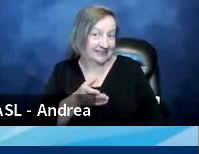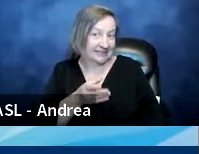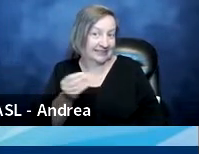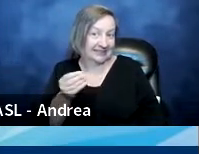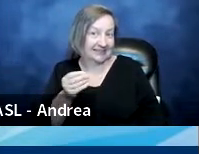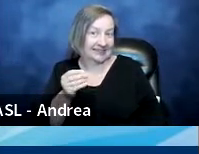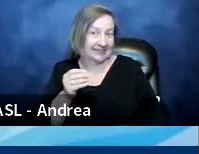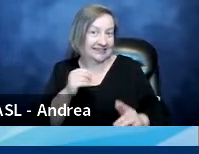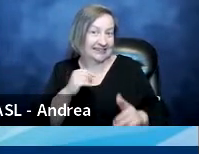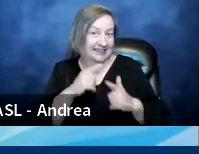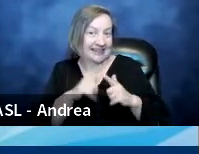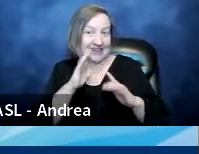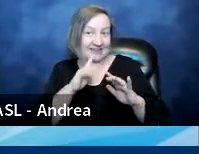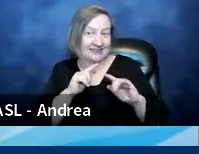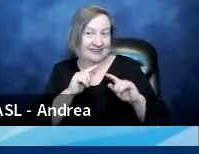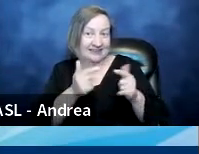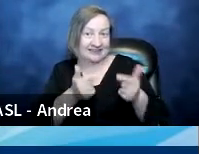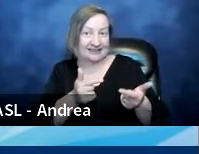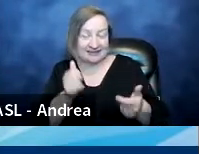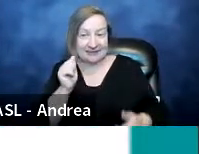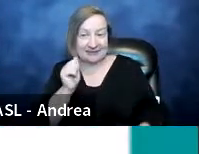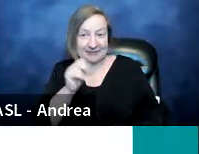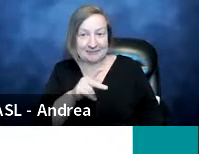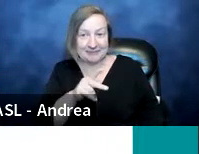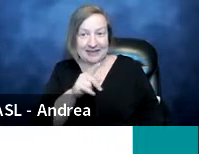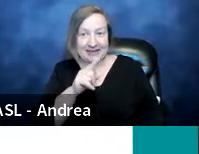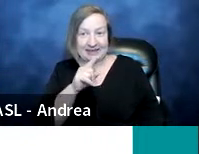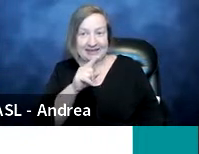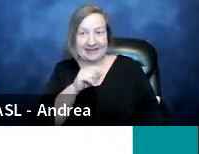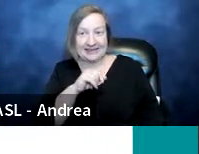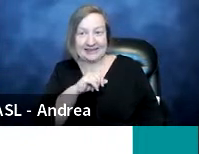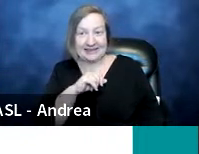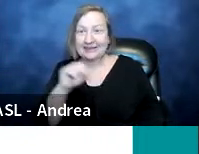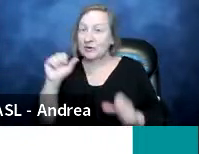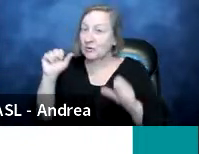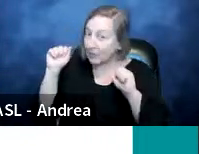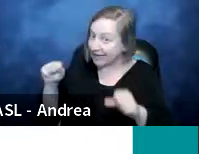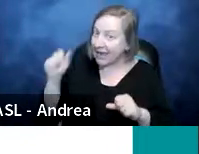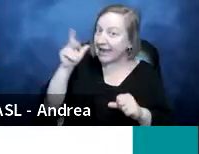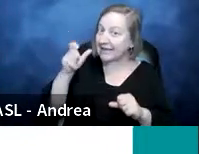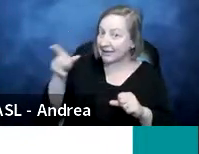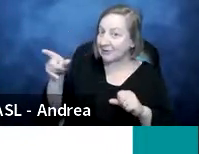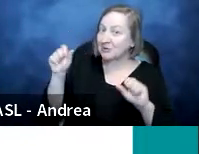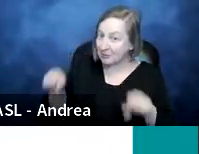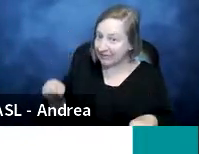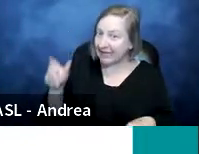turn it back over to you guys. We can hear you. We can hear you.